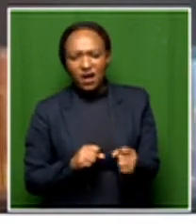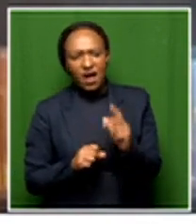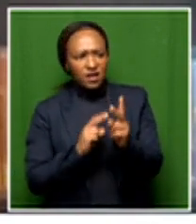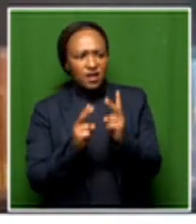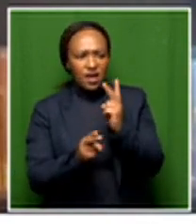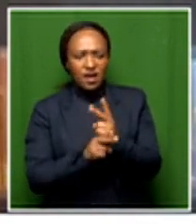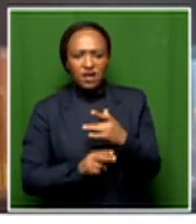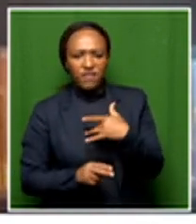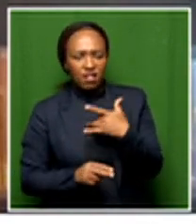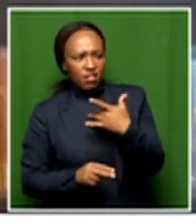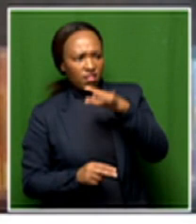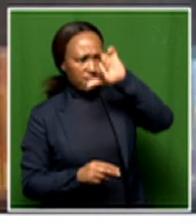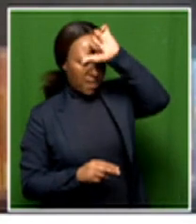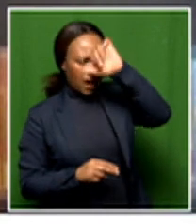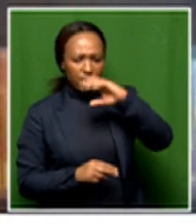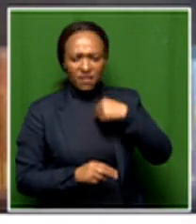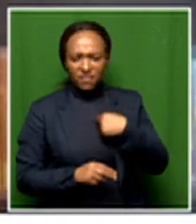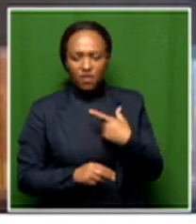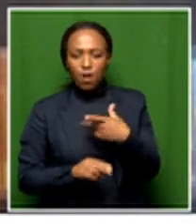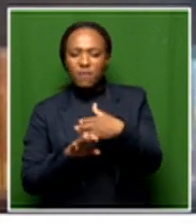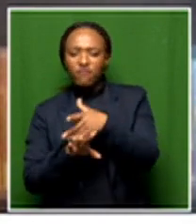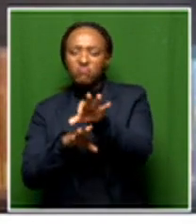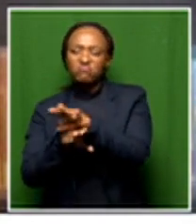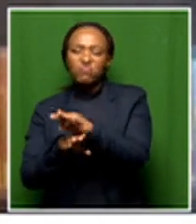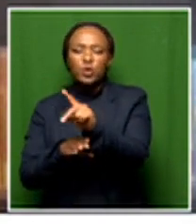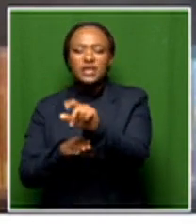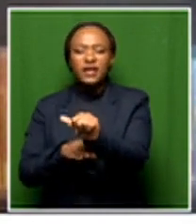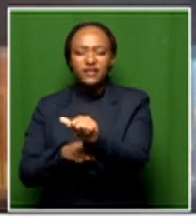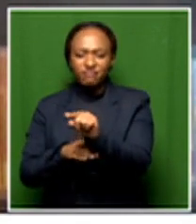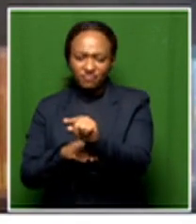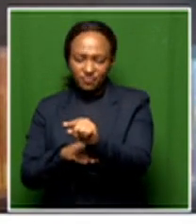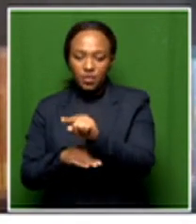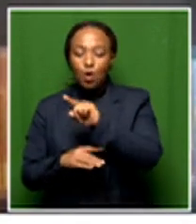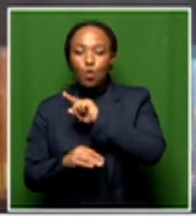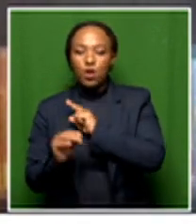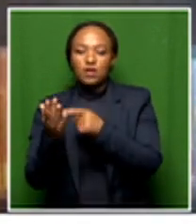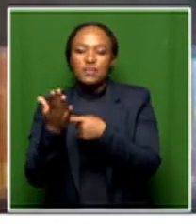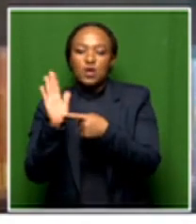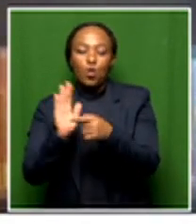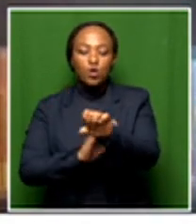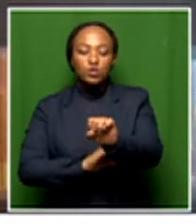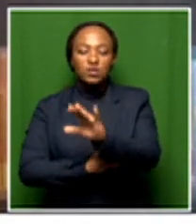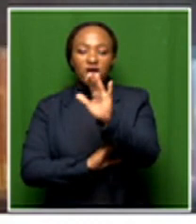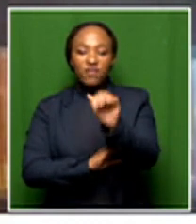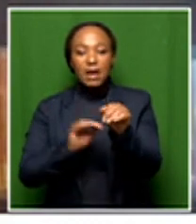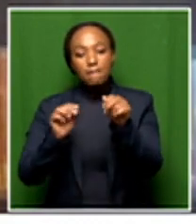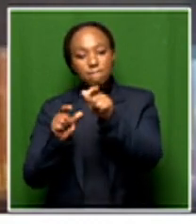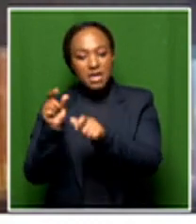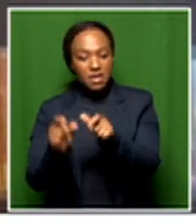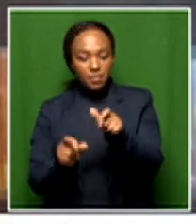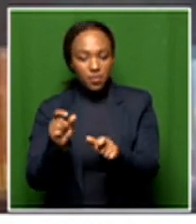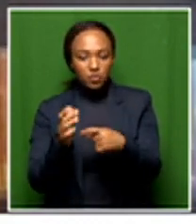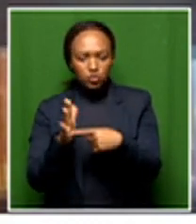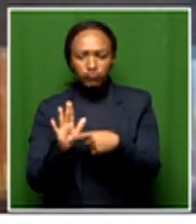they were trapped in the DA. So they have to demonstrate to South Africans that they